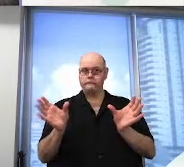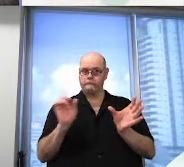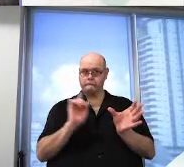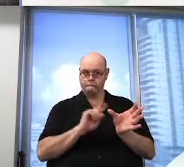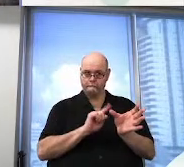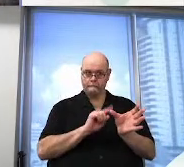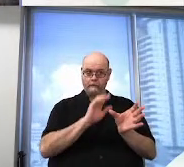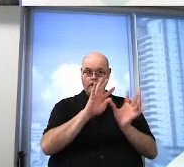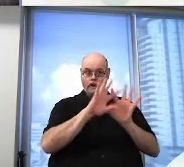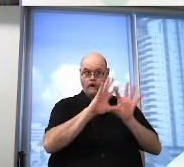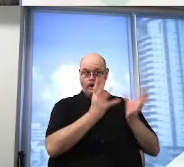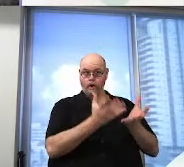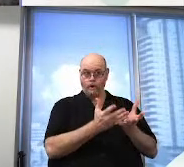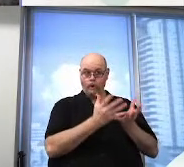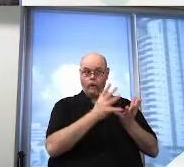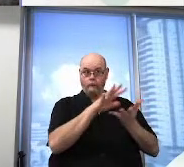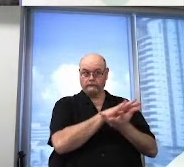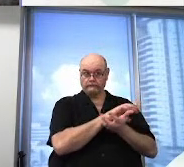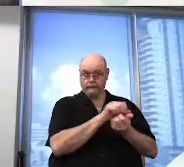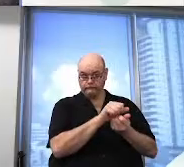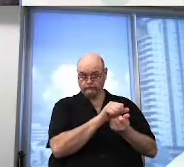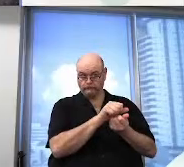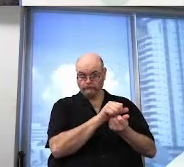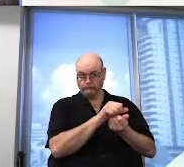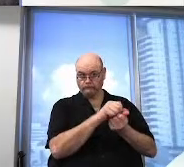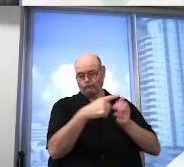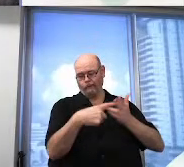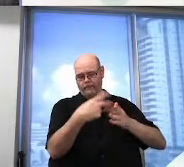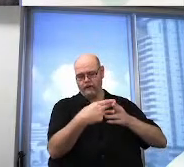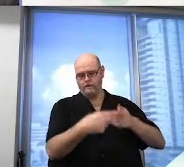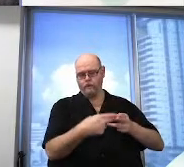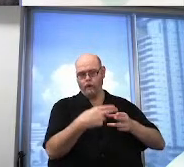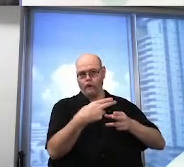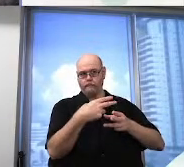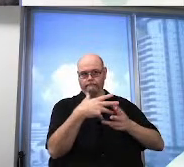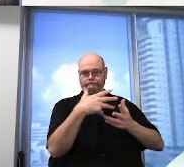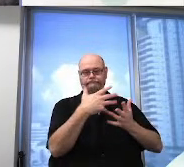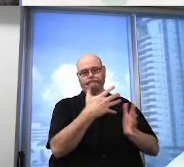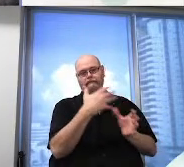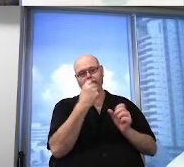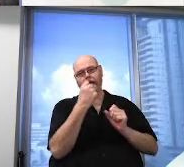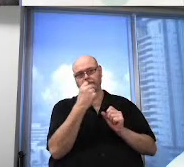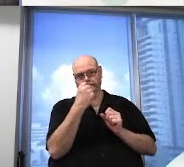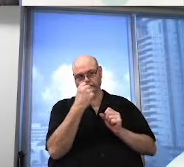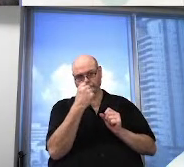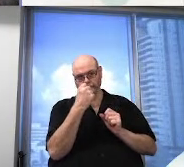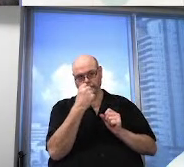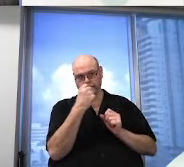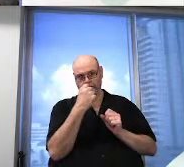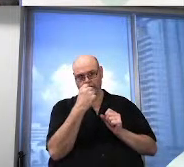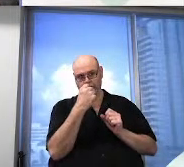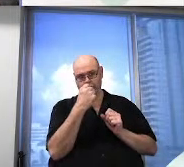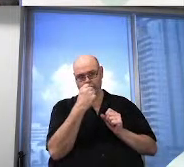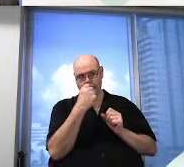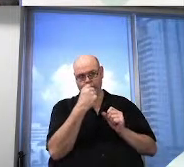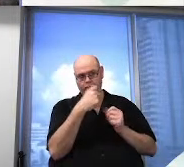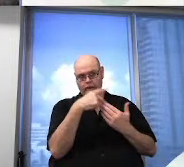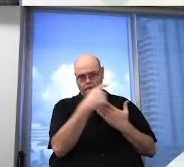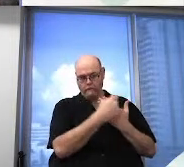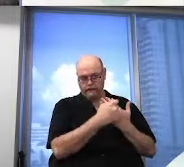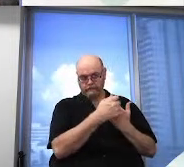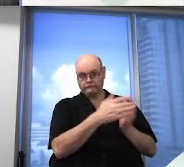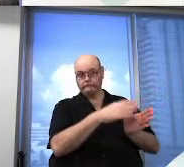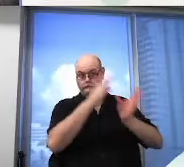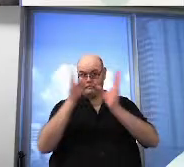The global damages, what you call the FAST, or the